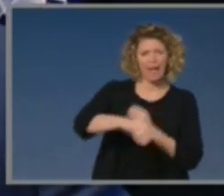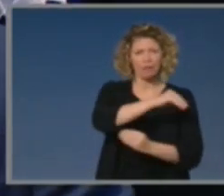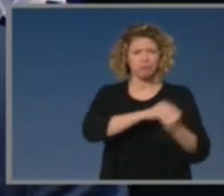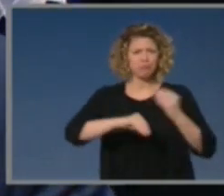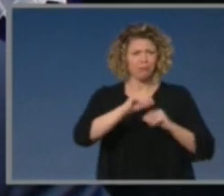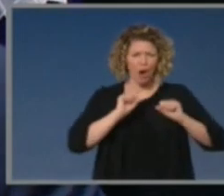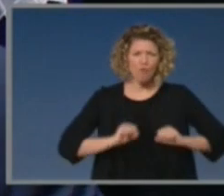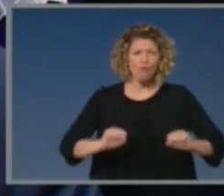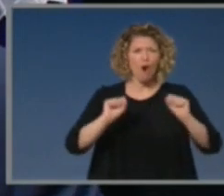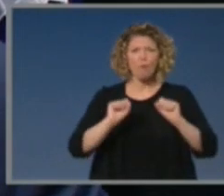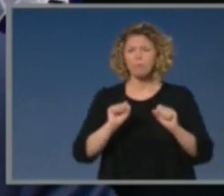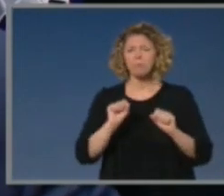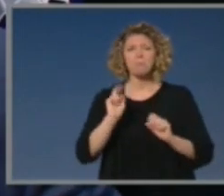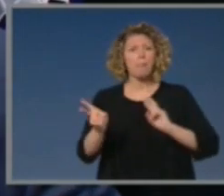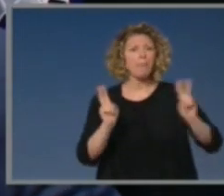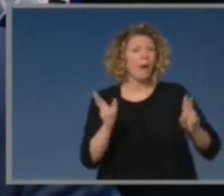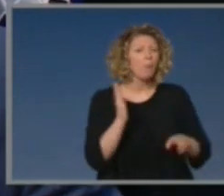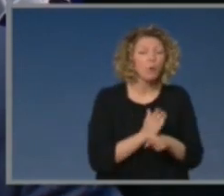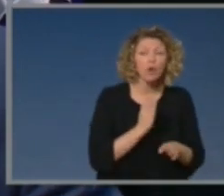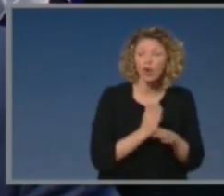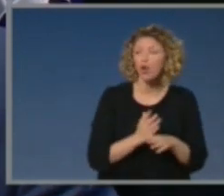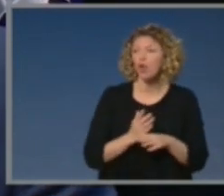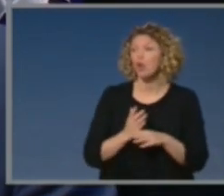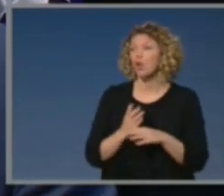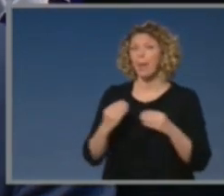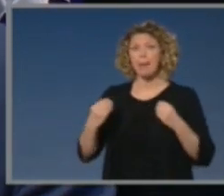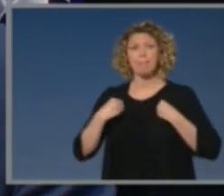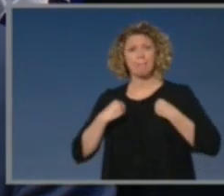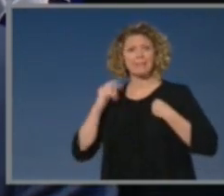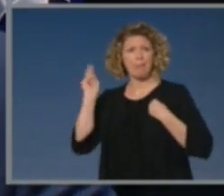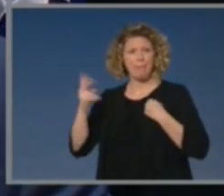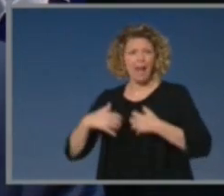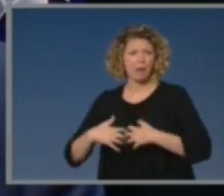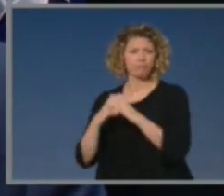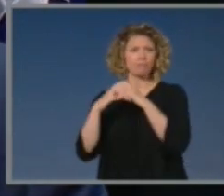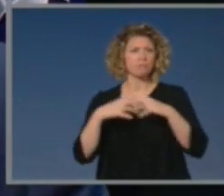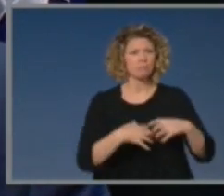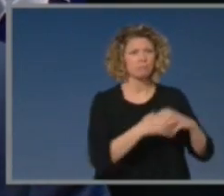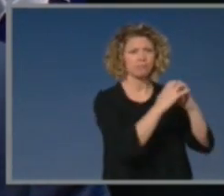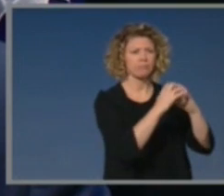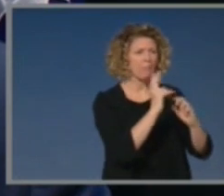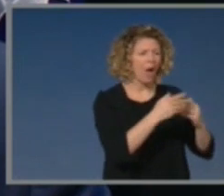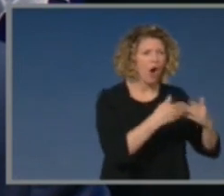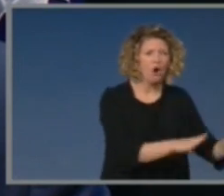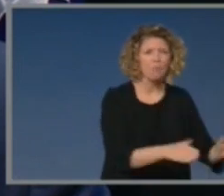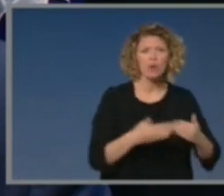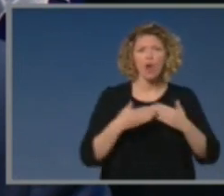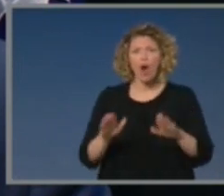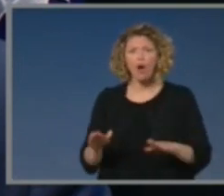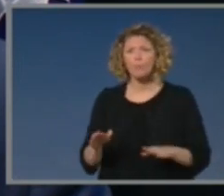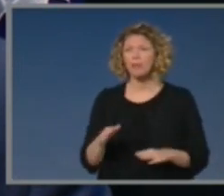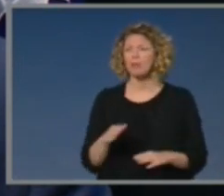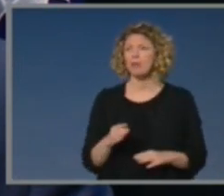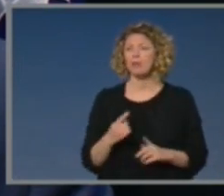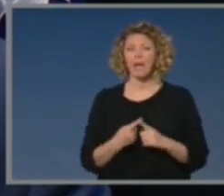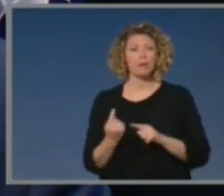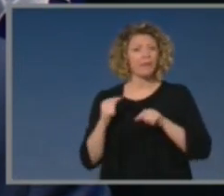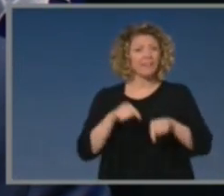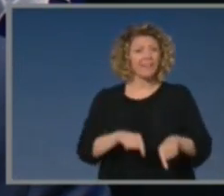we can guarantee the essential services that they rely on, and that we can guarantee their national security as well, both in terms of